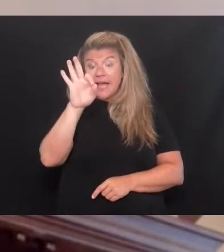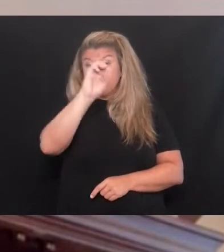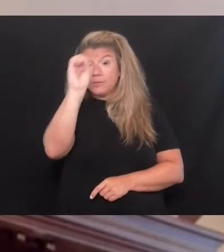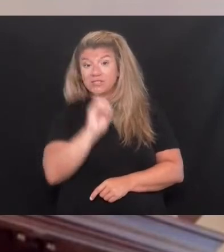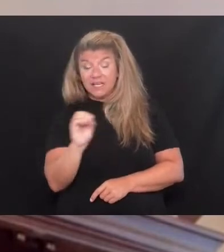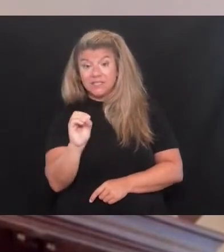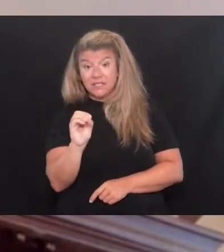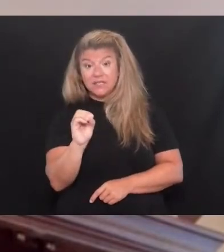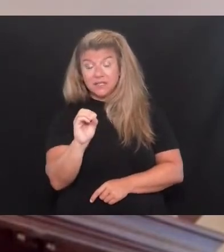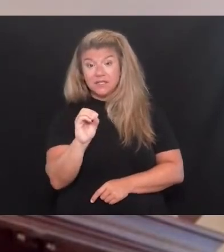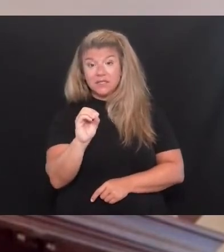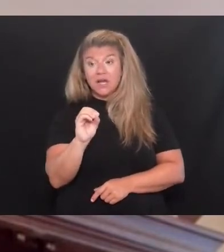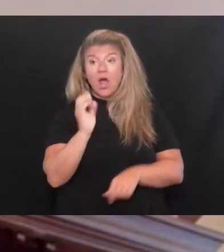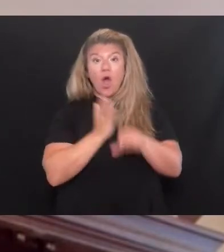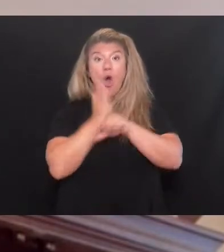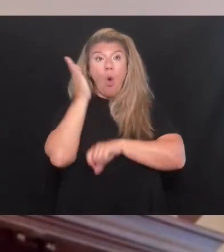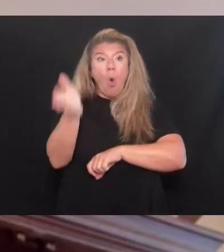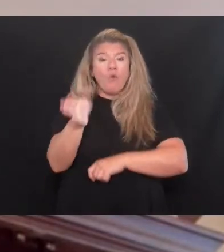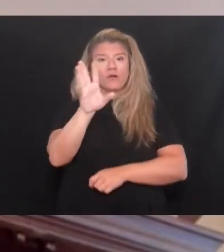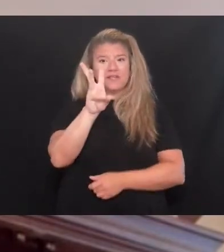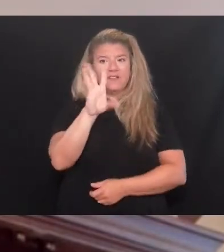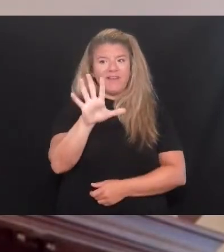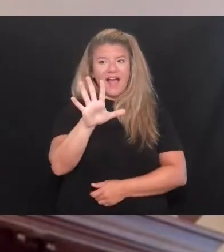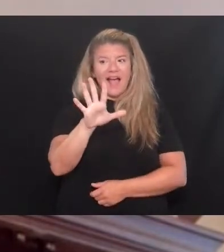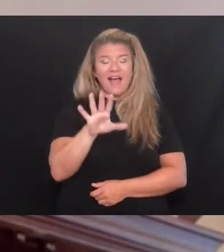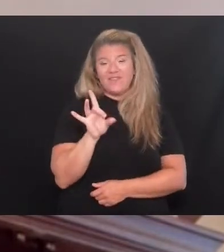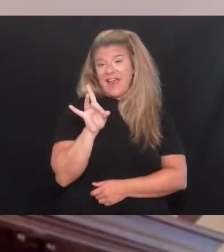75.9%, over 65,